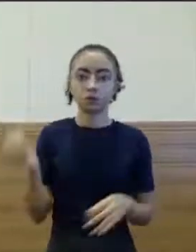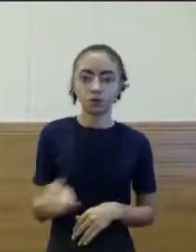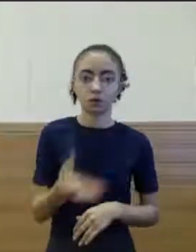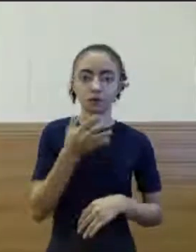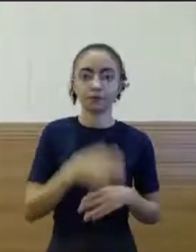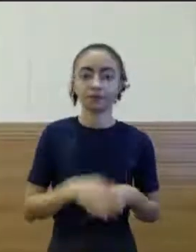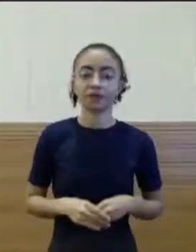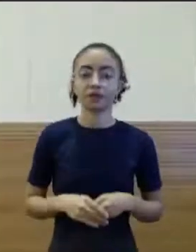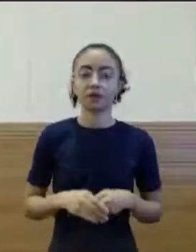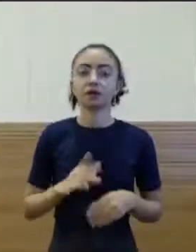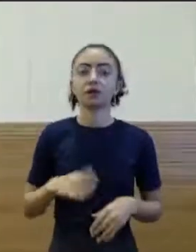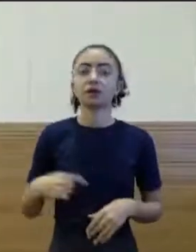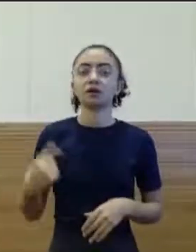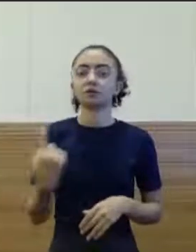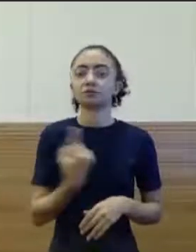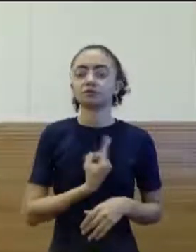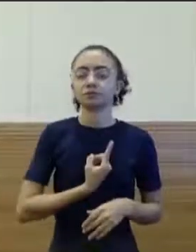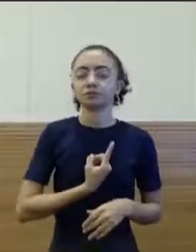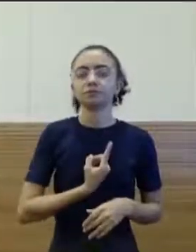was